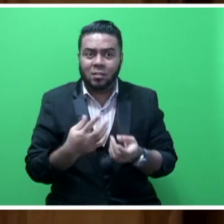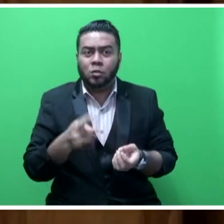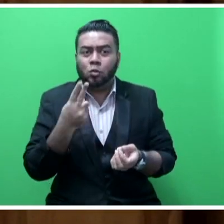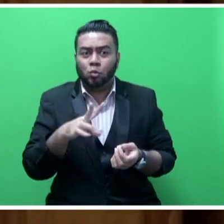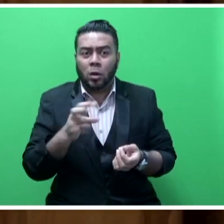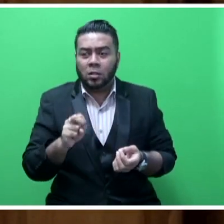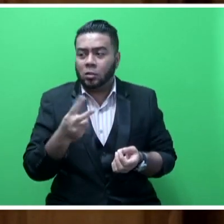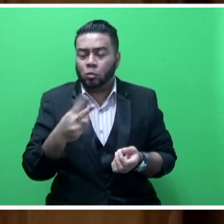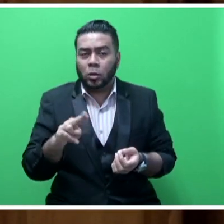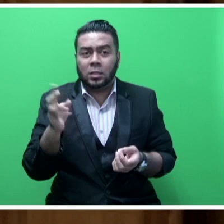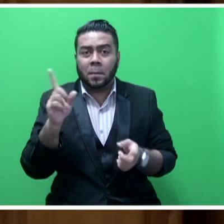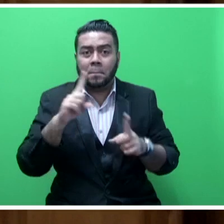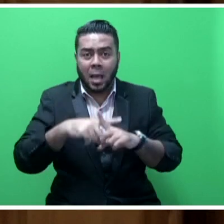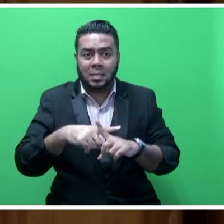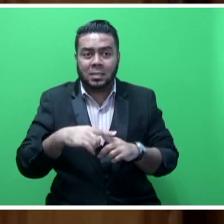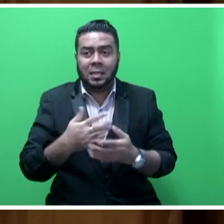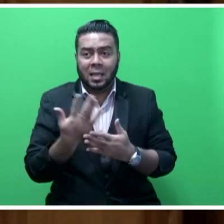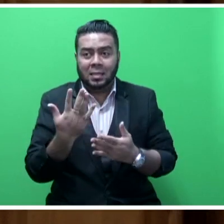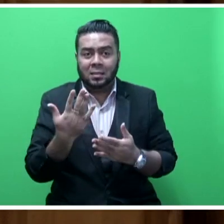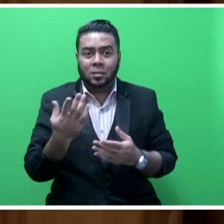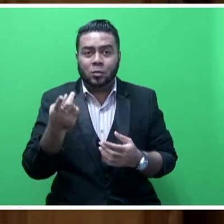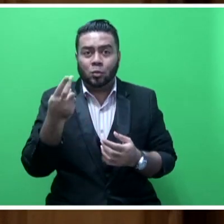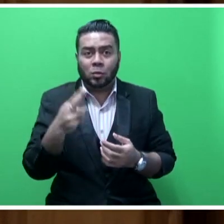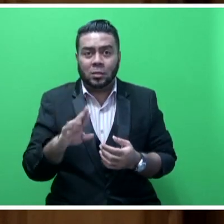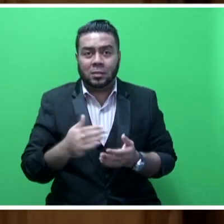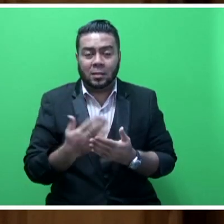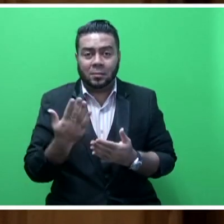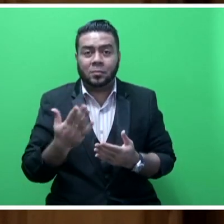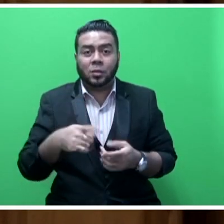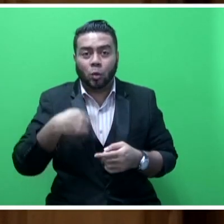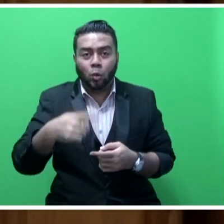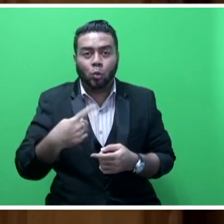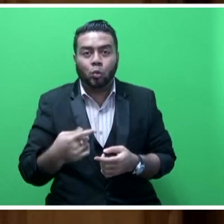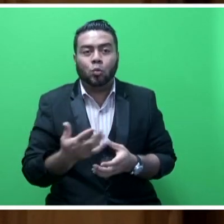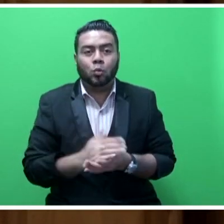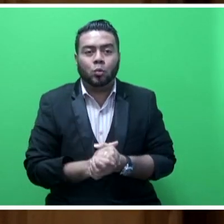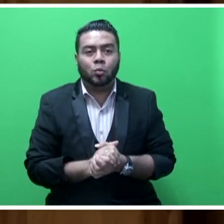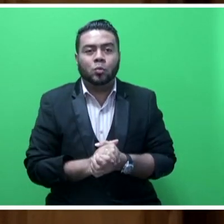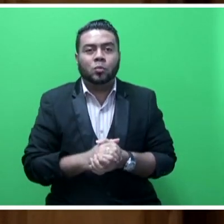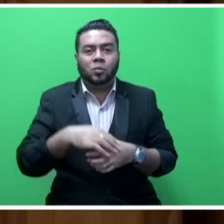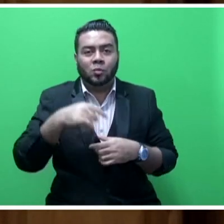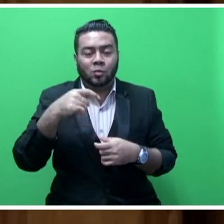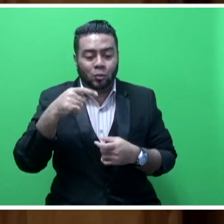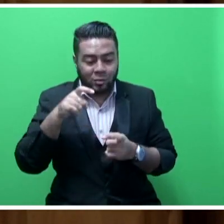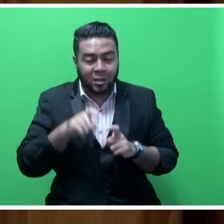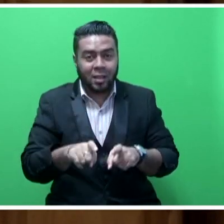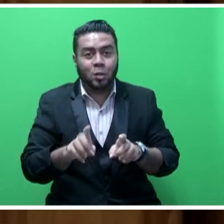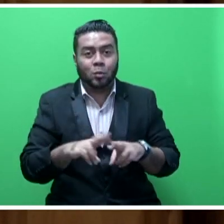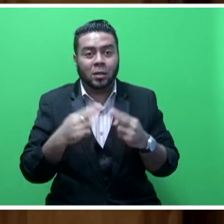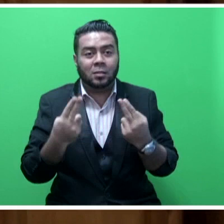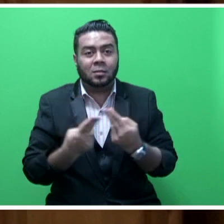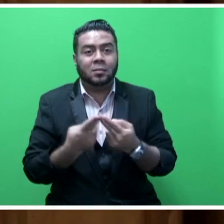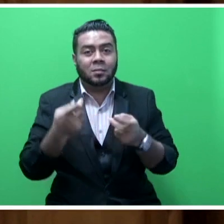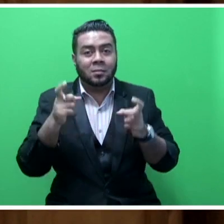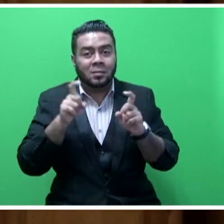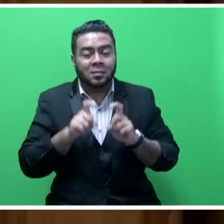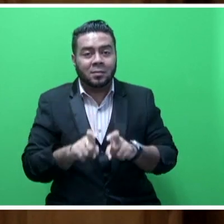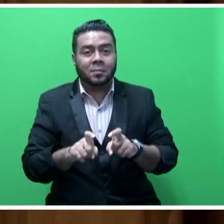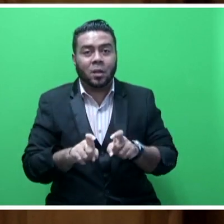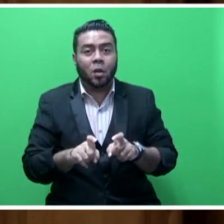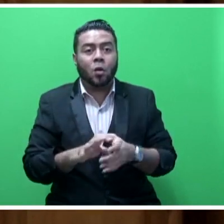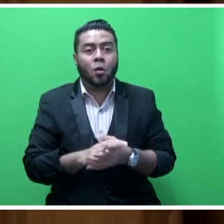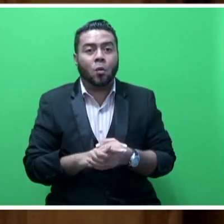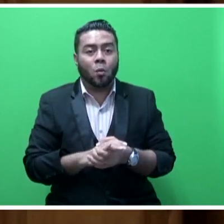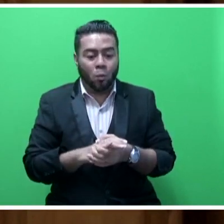220 plus days, and to this day they continue to stay united to maintain our